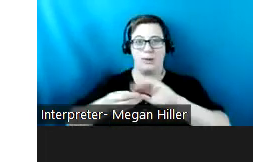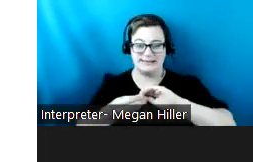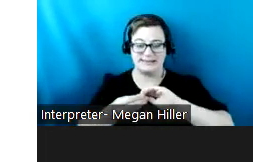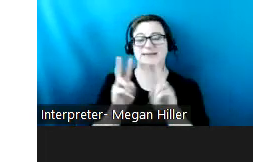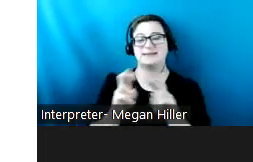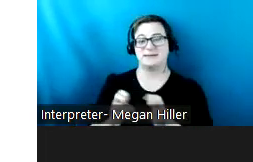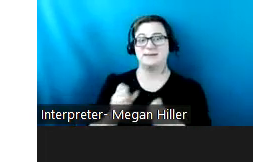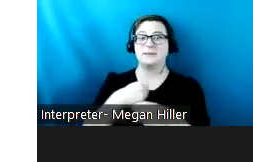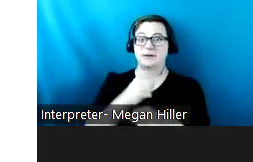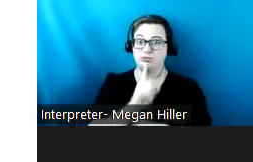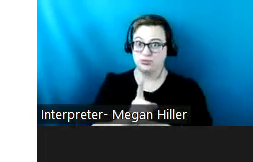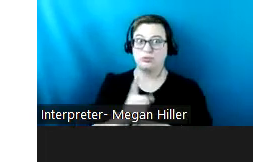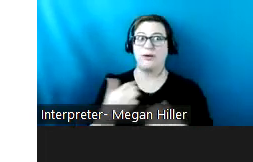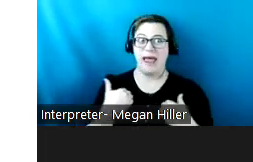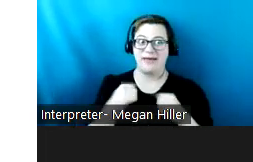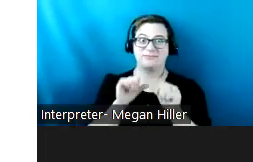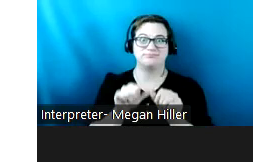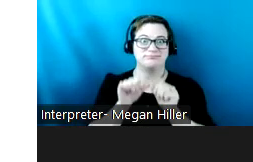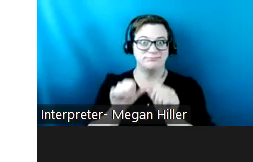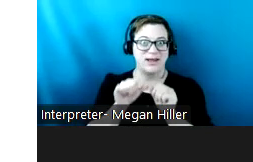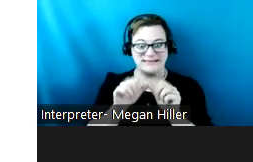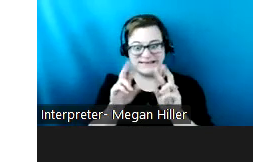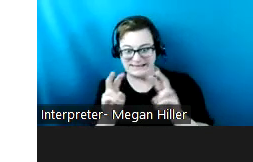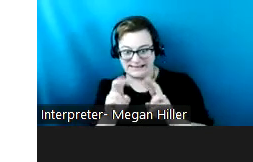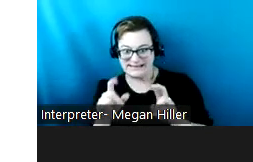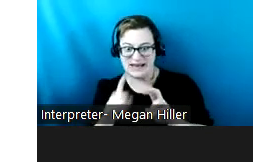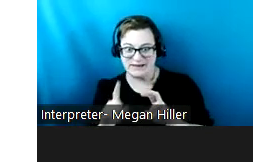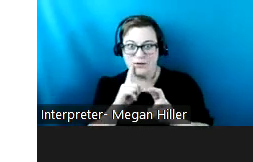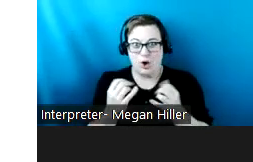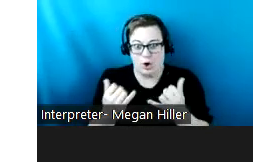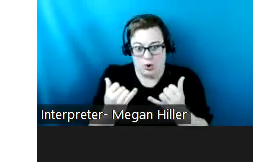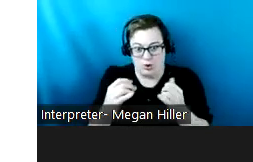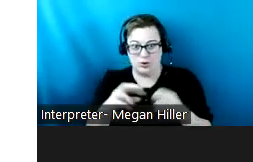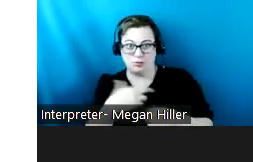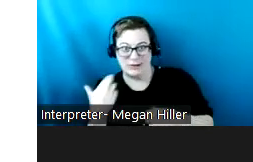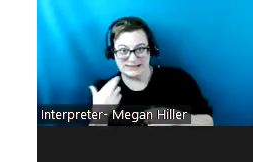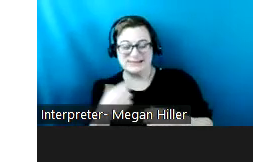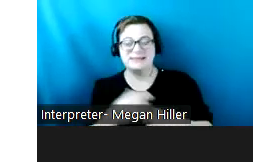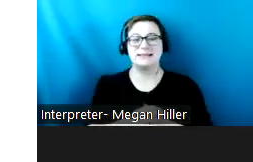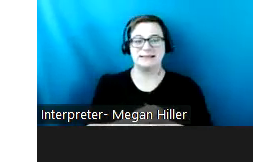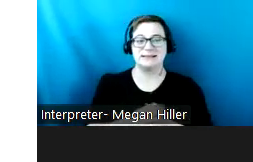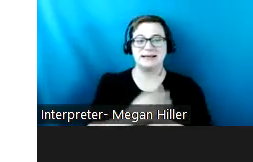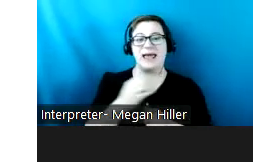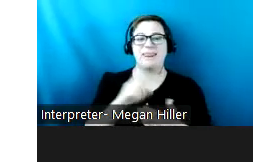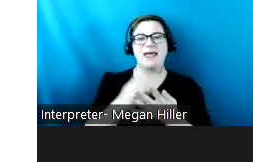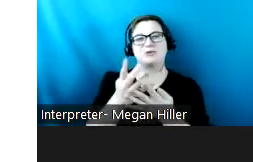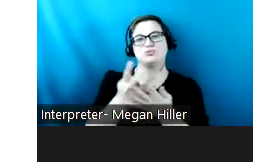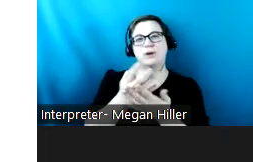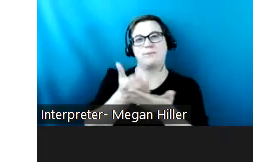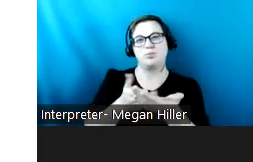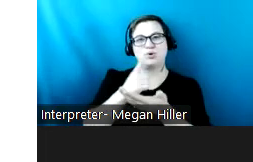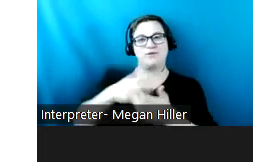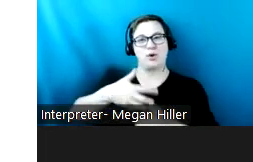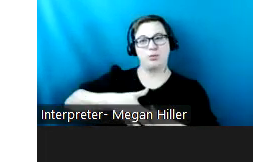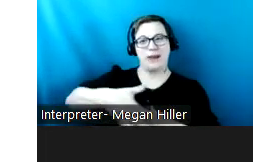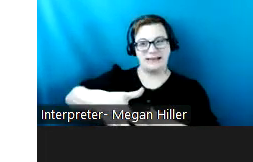there is constant assessing for imminent risk of the individual. And then that screening portion for pregnancy